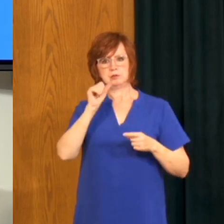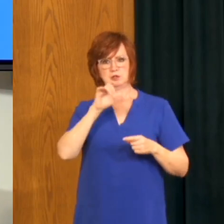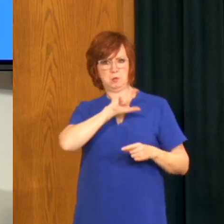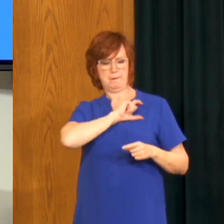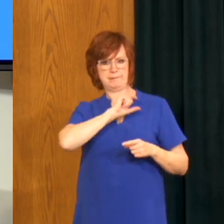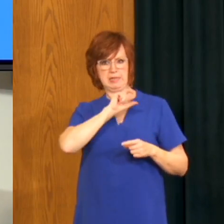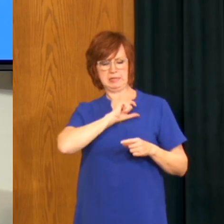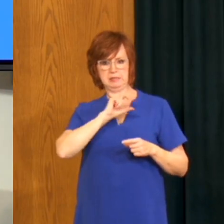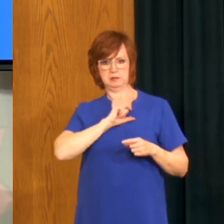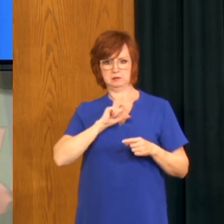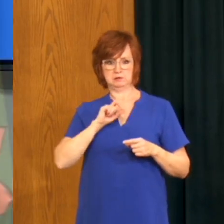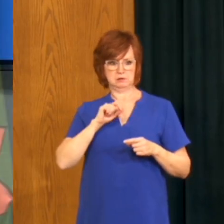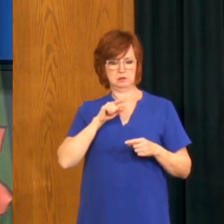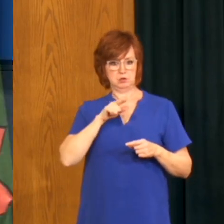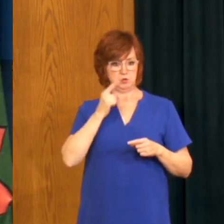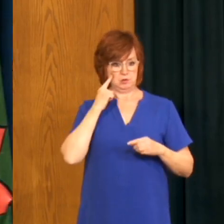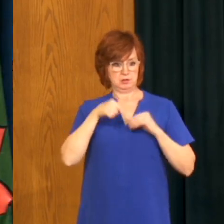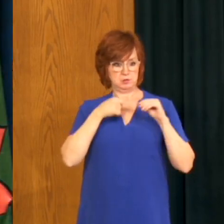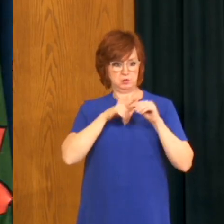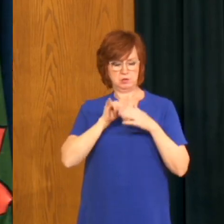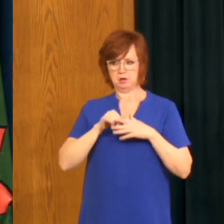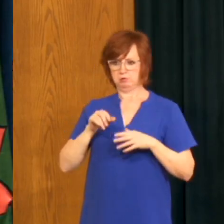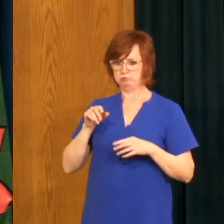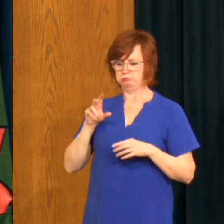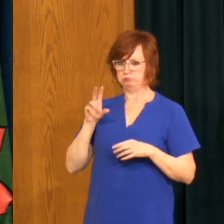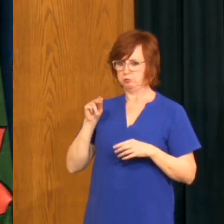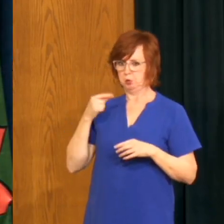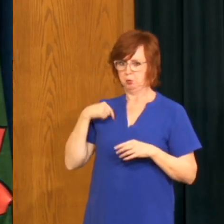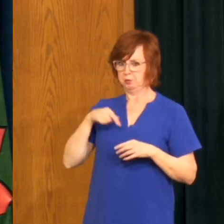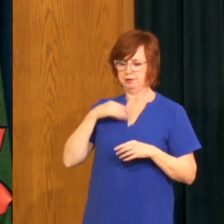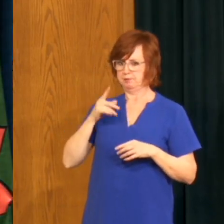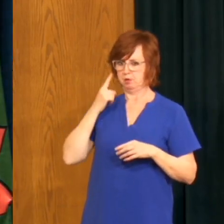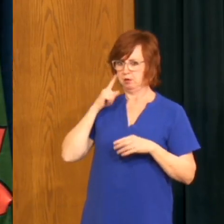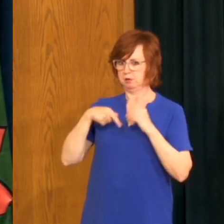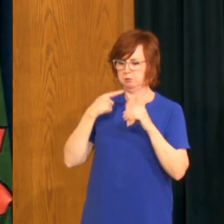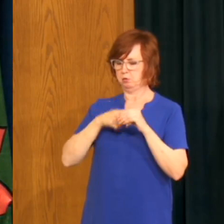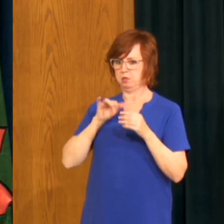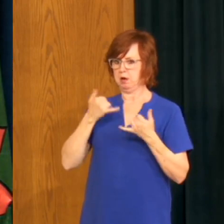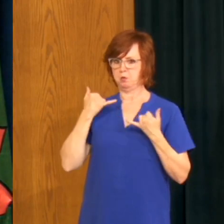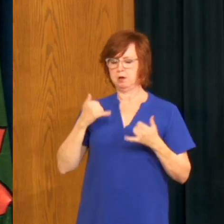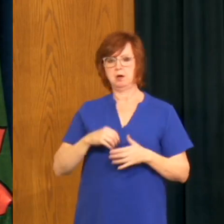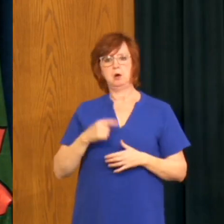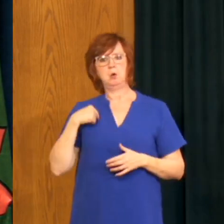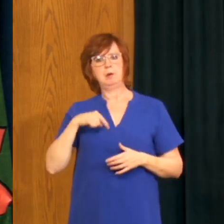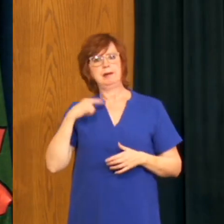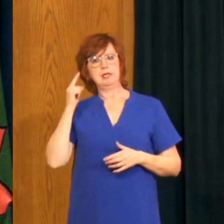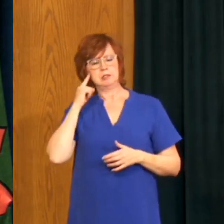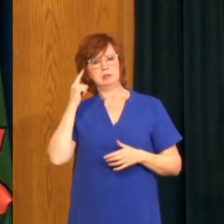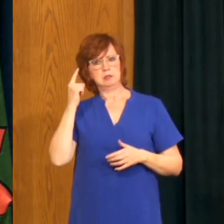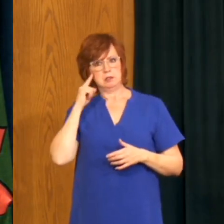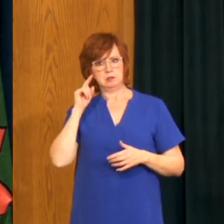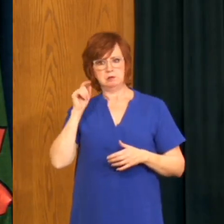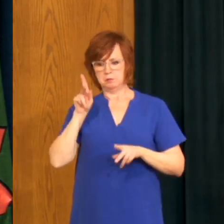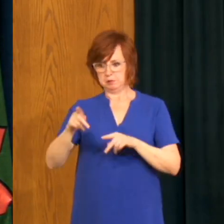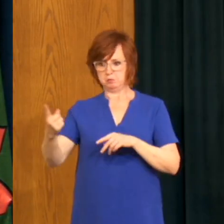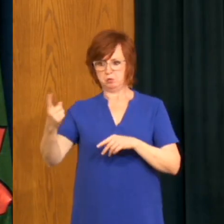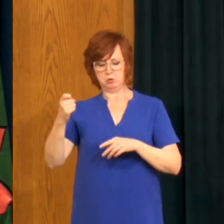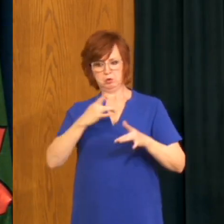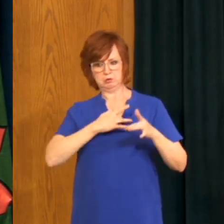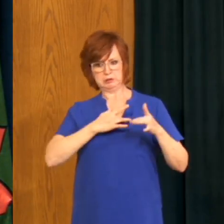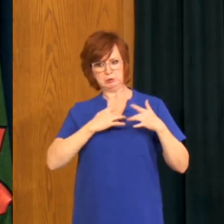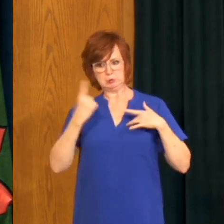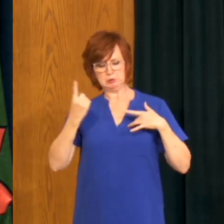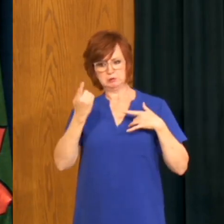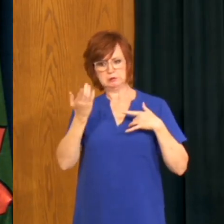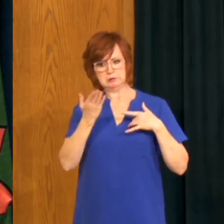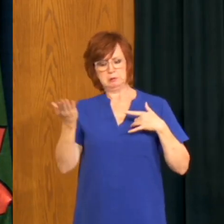been considering this, although we are listening carefully to the concerns that are coming from individuals that not only attended